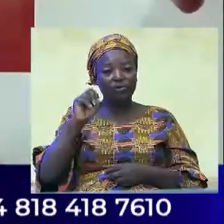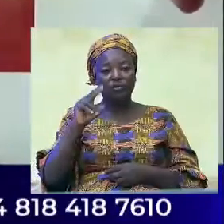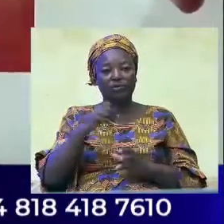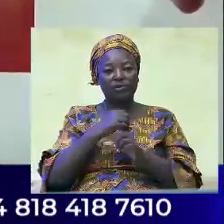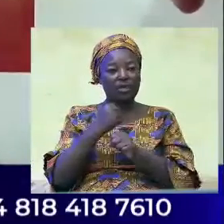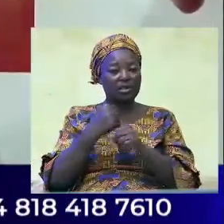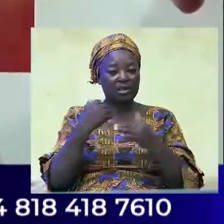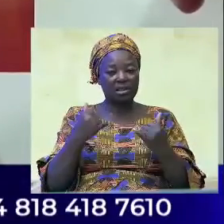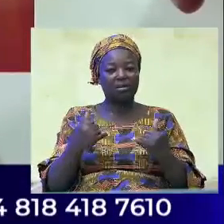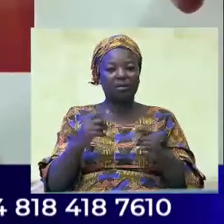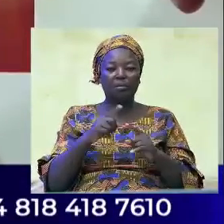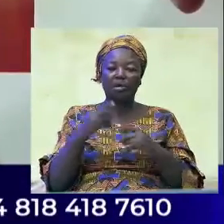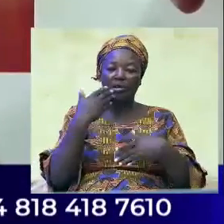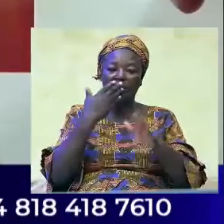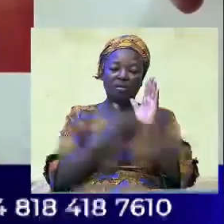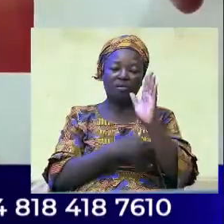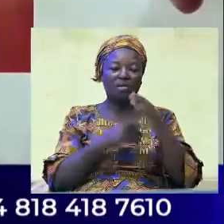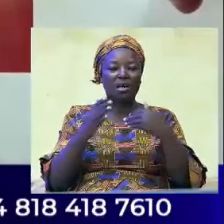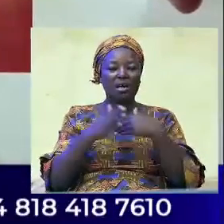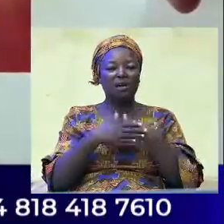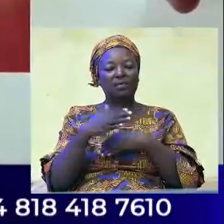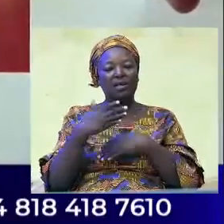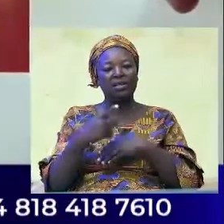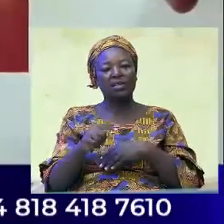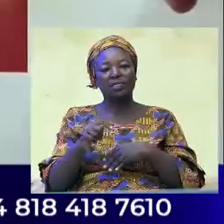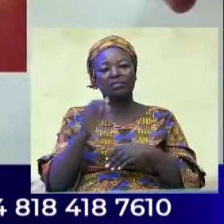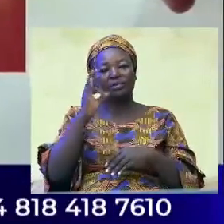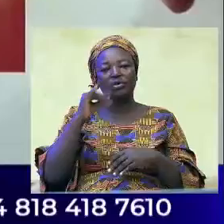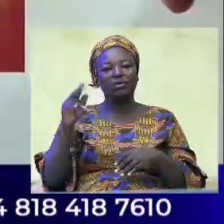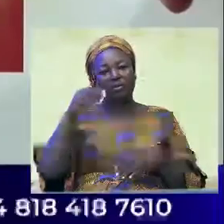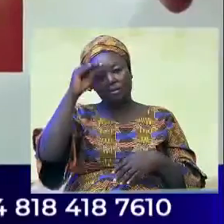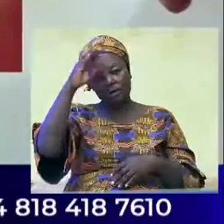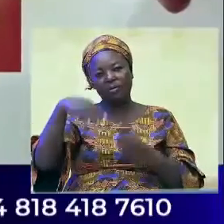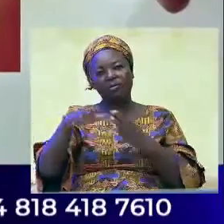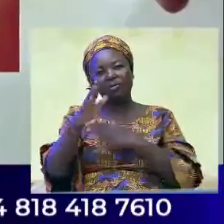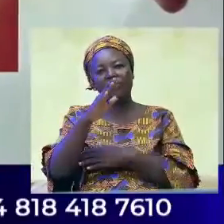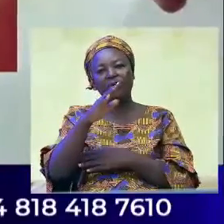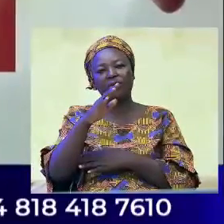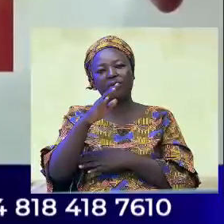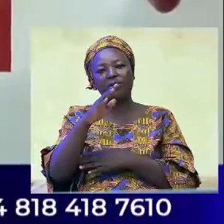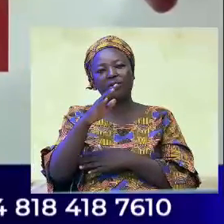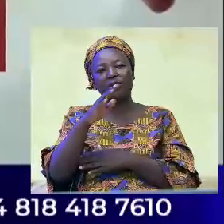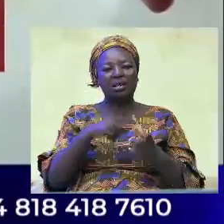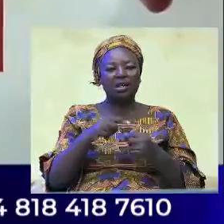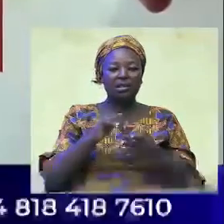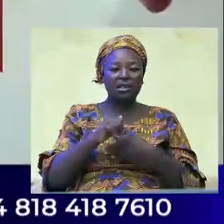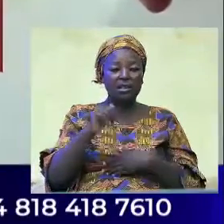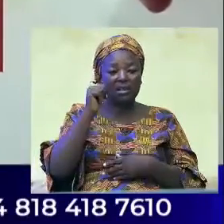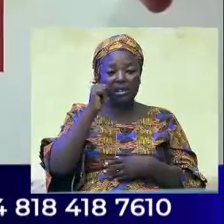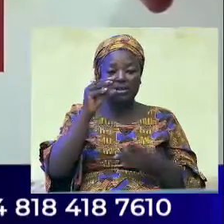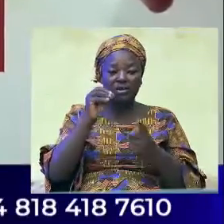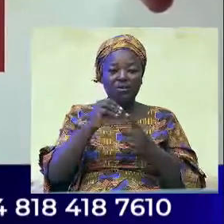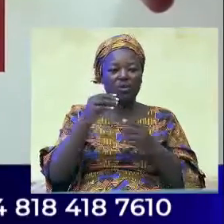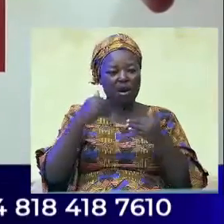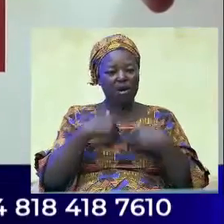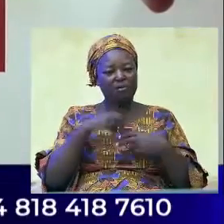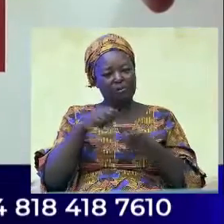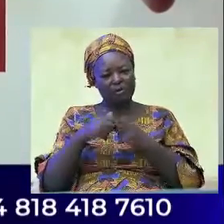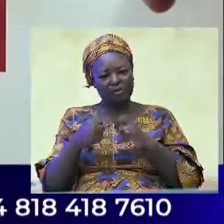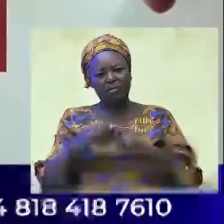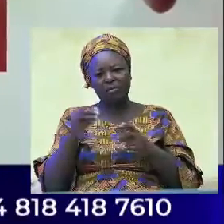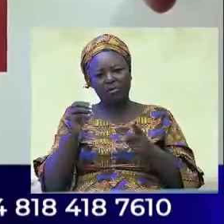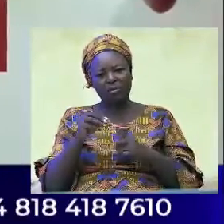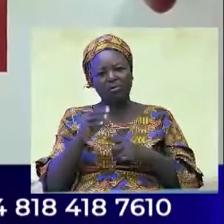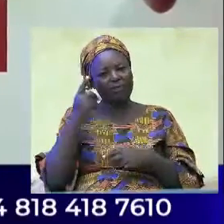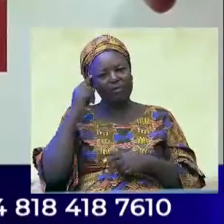the crusade, after the ministration of the man of God, and now we now went home, and even this my little girl